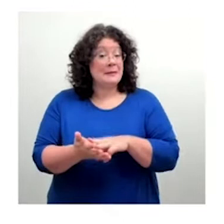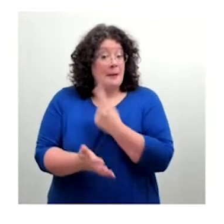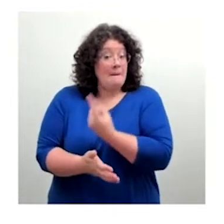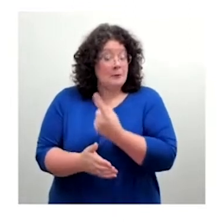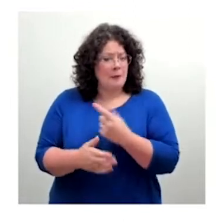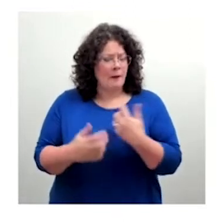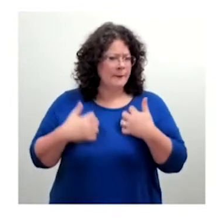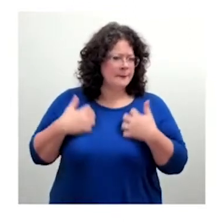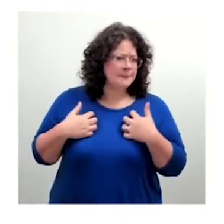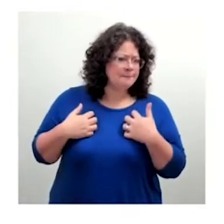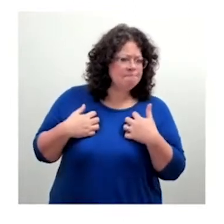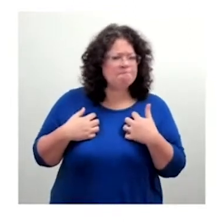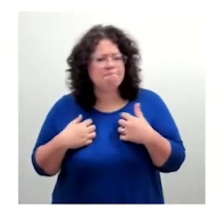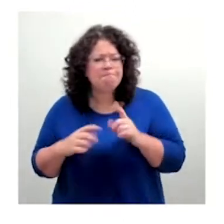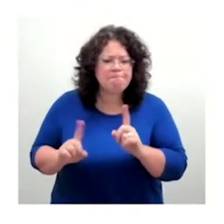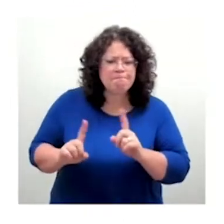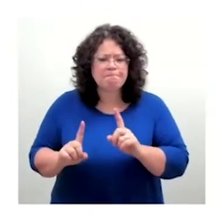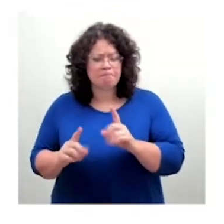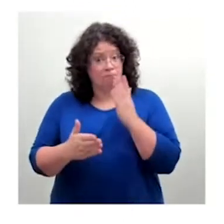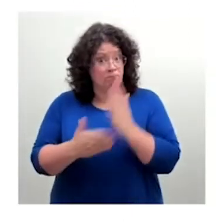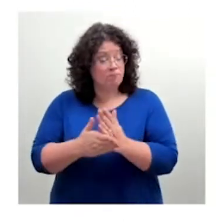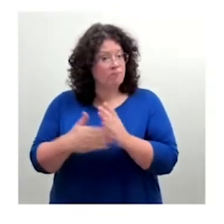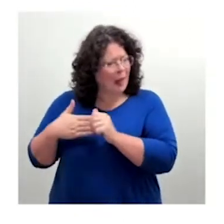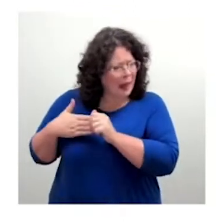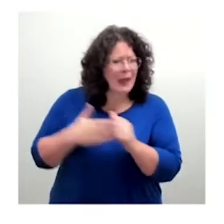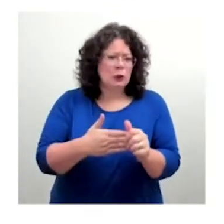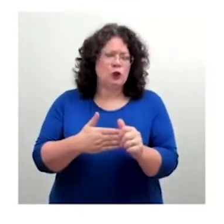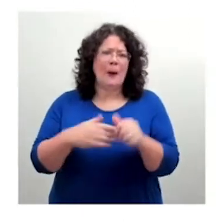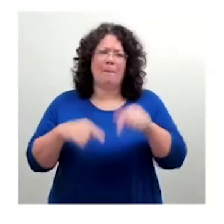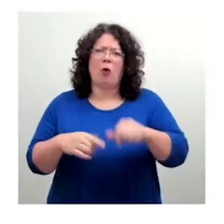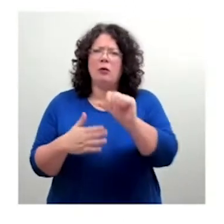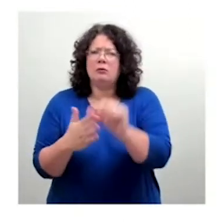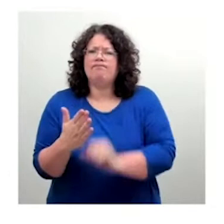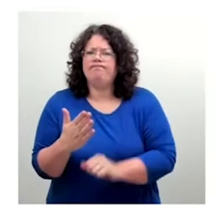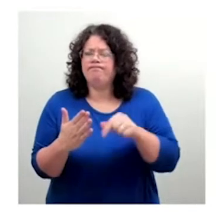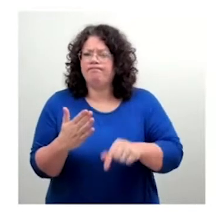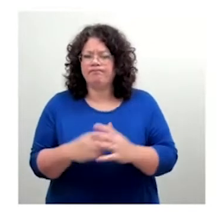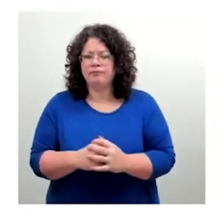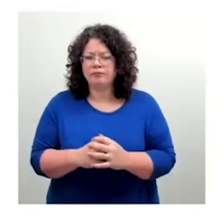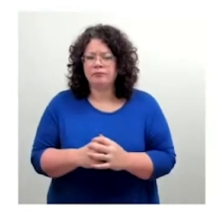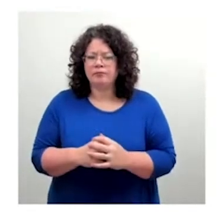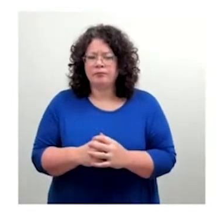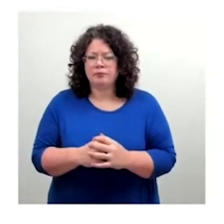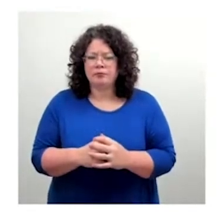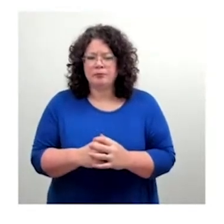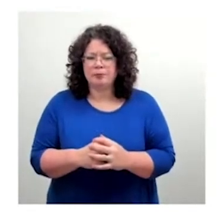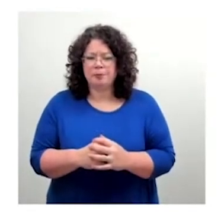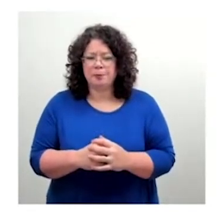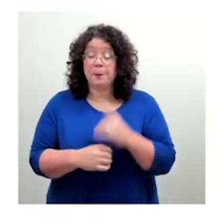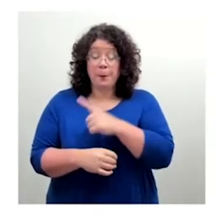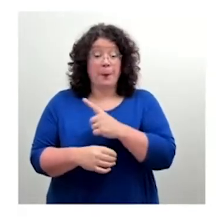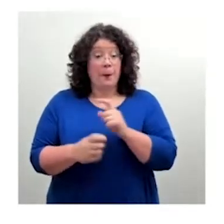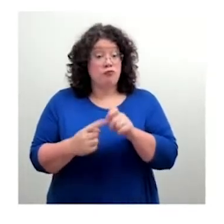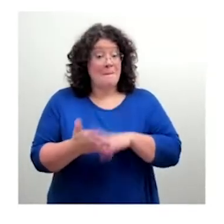agenda. He wrote to Cabinet colleagues on the 5th of February, underscoring the level of ambition he wants to see. And there was a